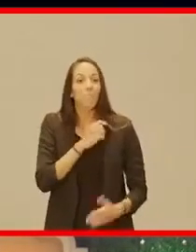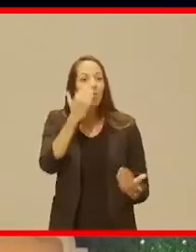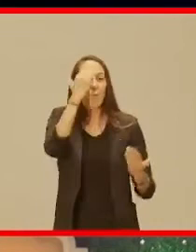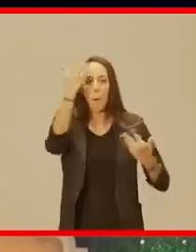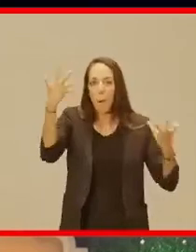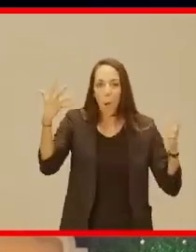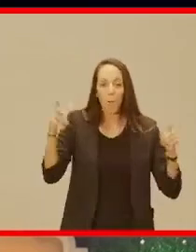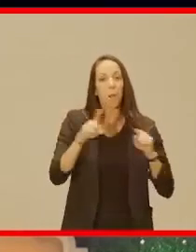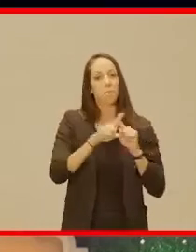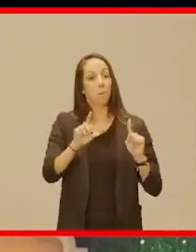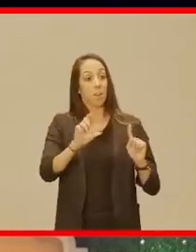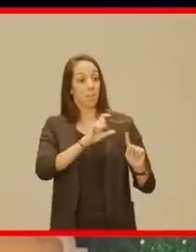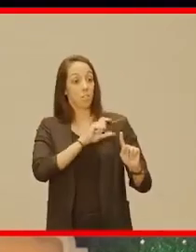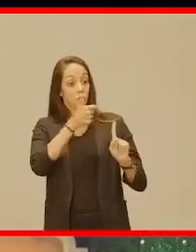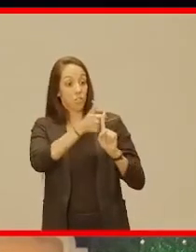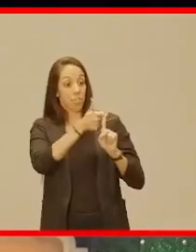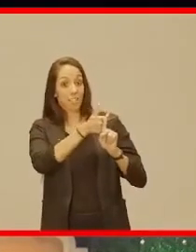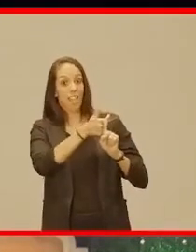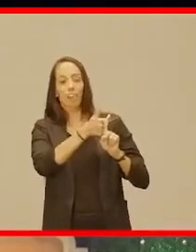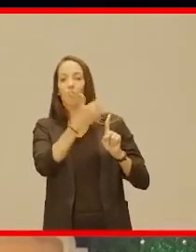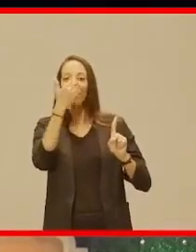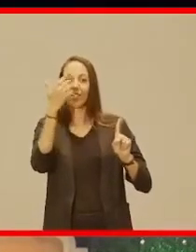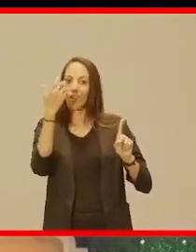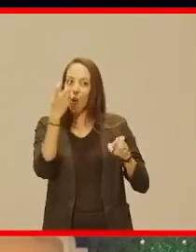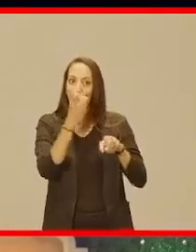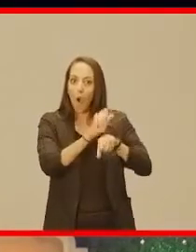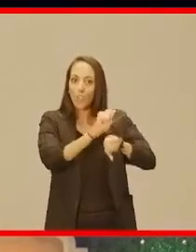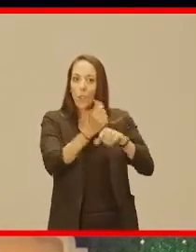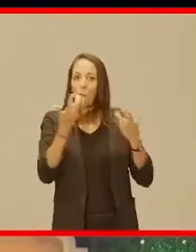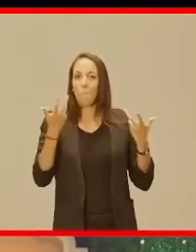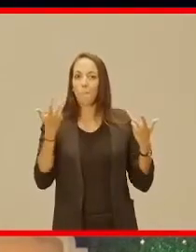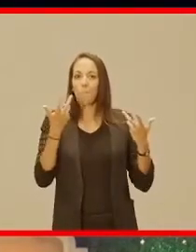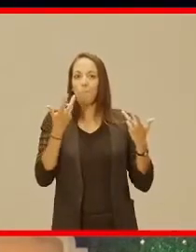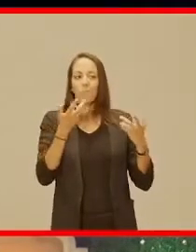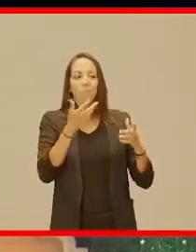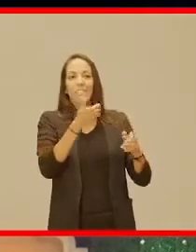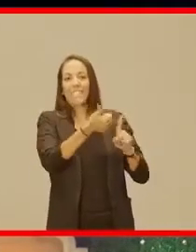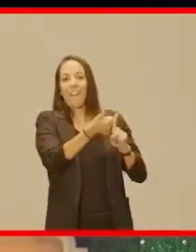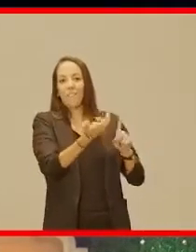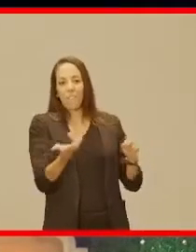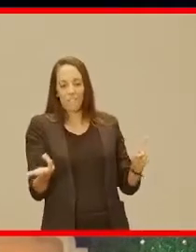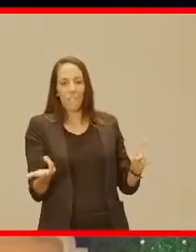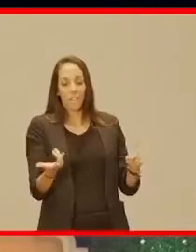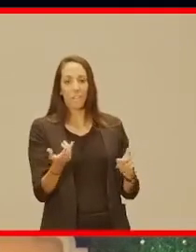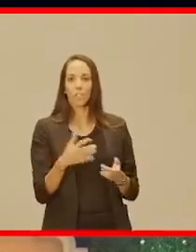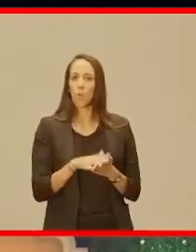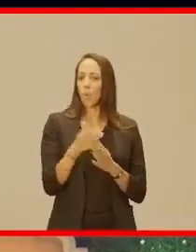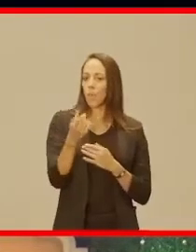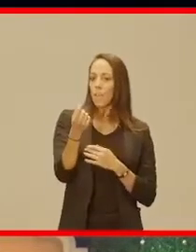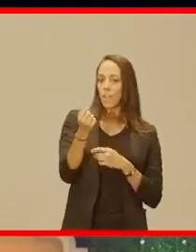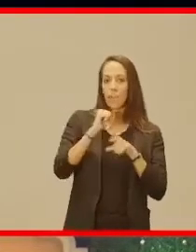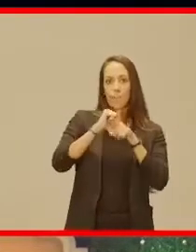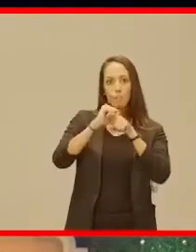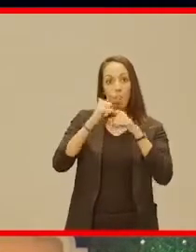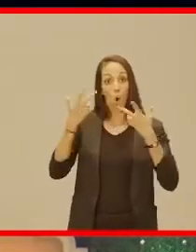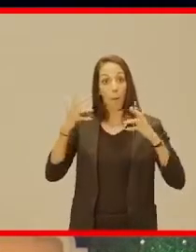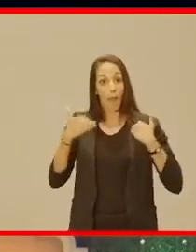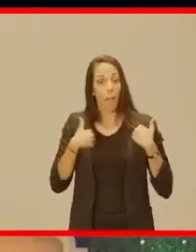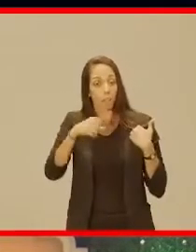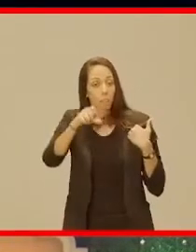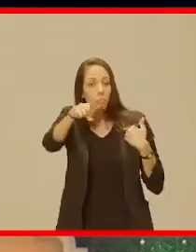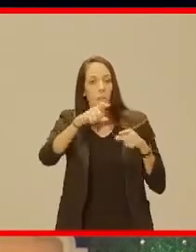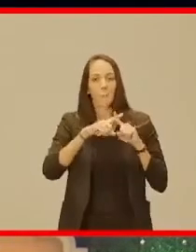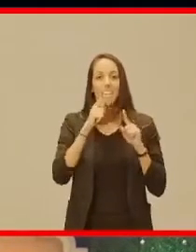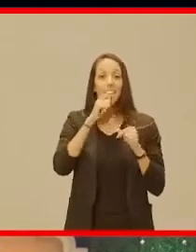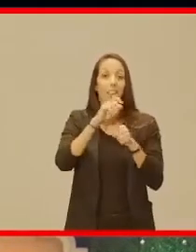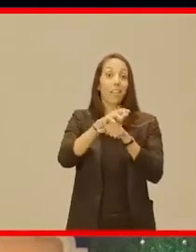and there's a lot of things that get thrown at them, but I'd be surprised if that wasn't a little bit of the training that they have already. But listen,